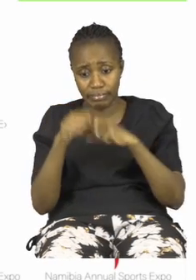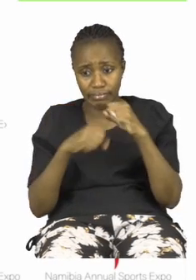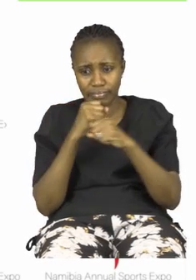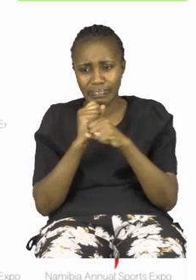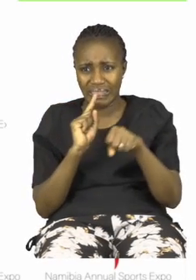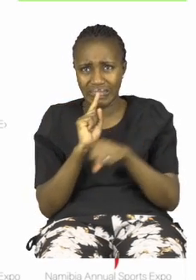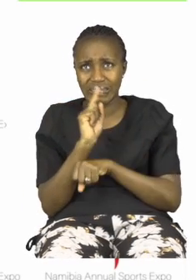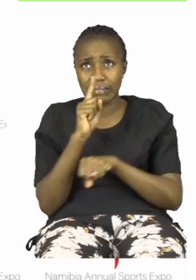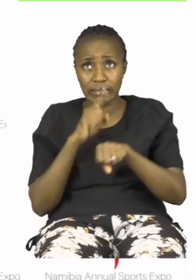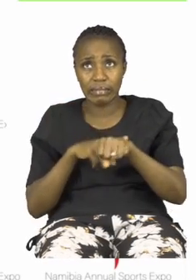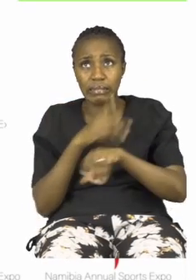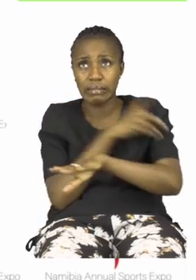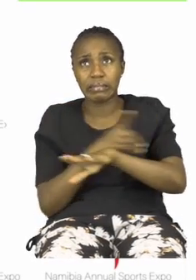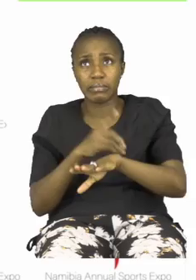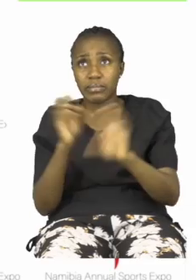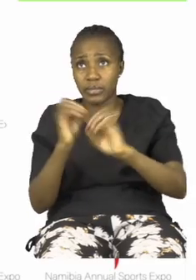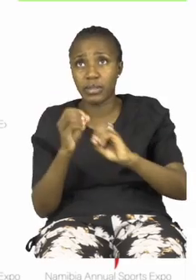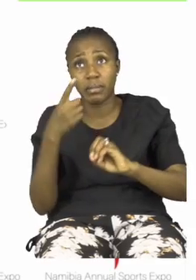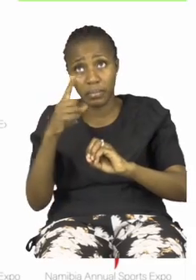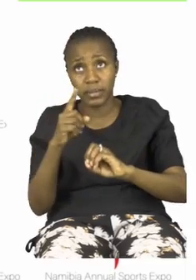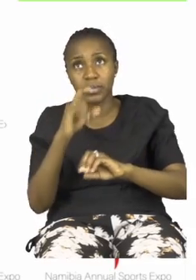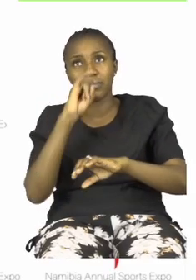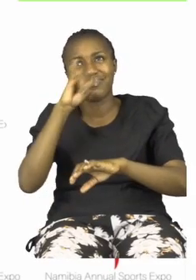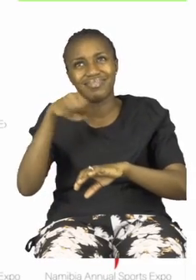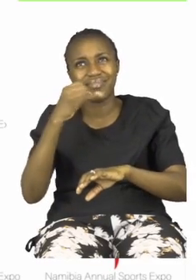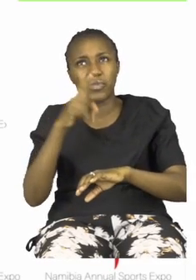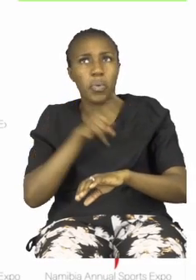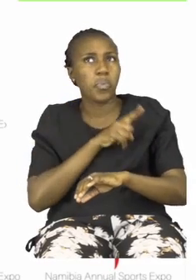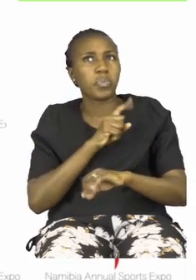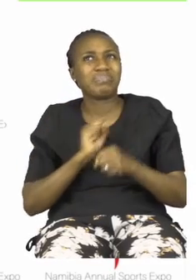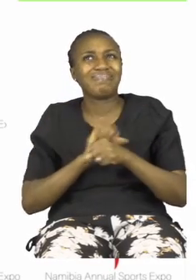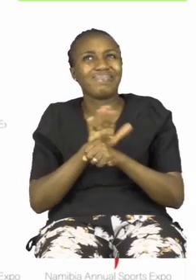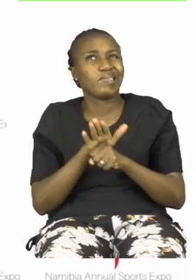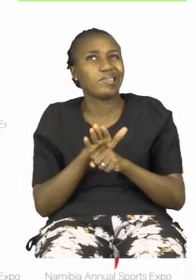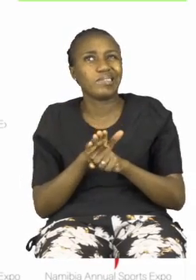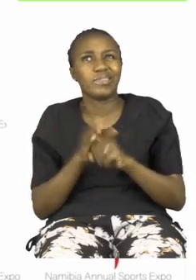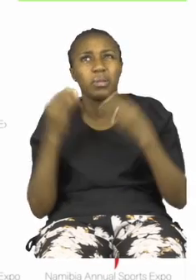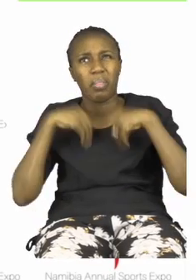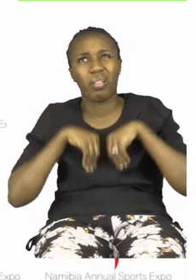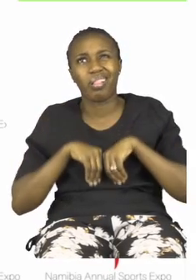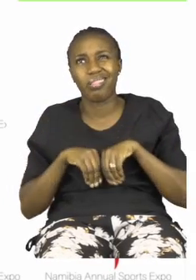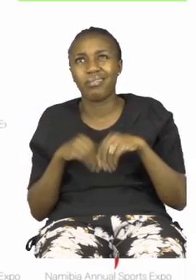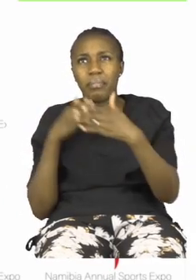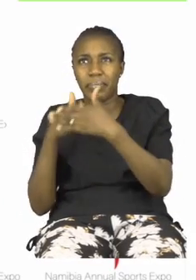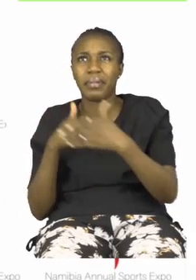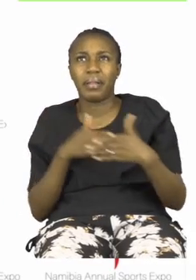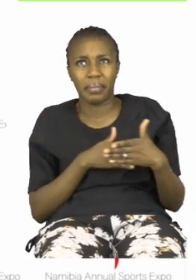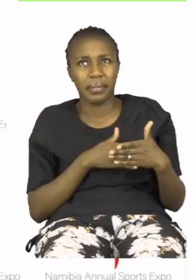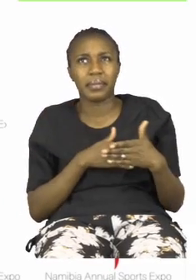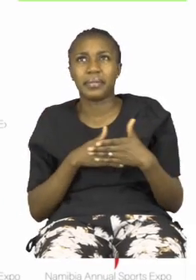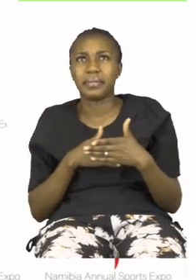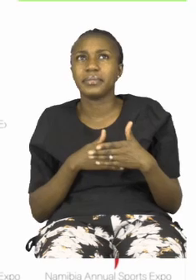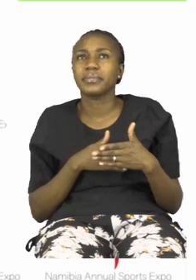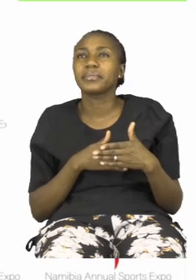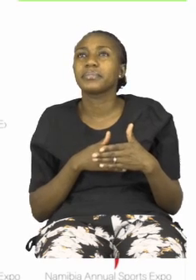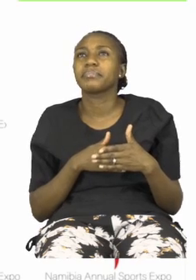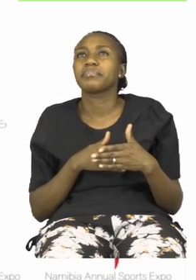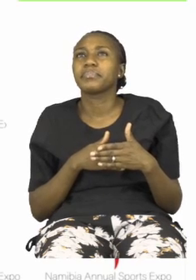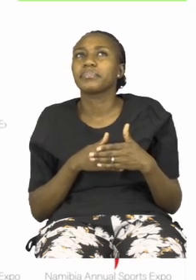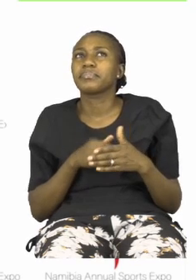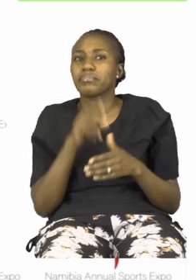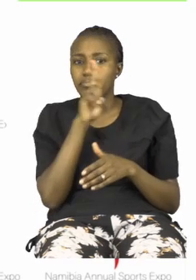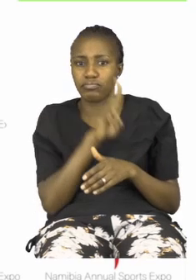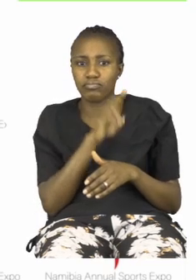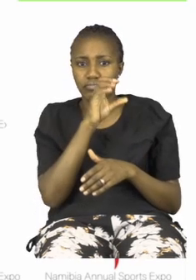in December, but rather in January, just due to COVID stuff and people traveling and everything like that. So that's our biggest event. So basically in 2008